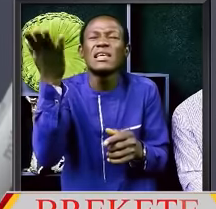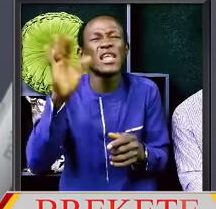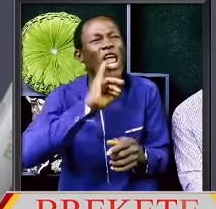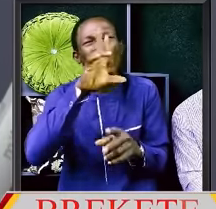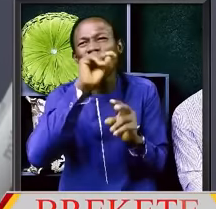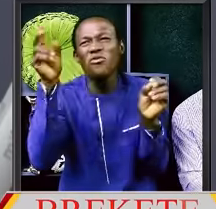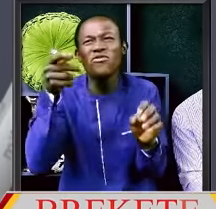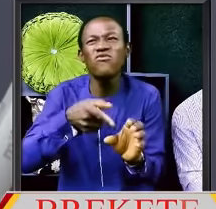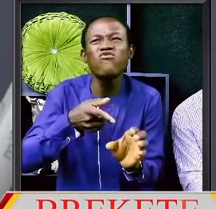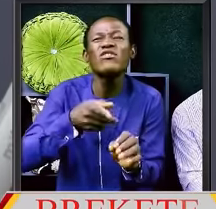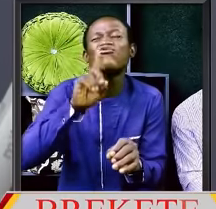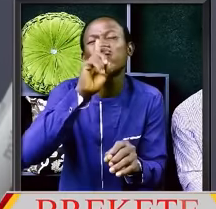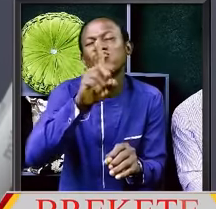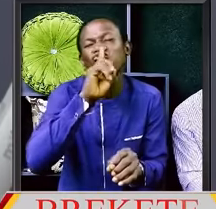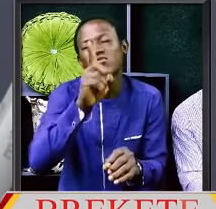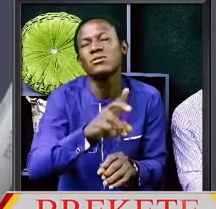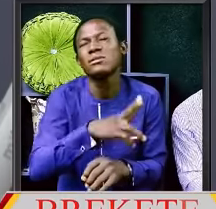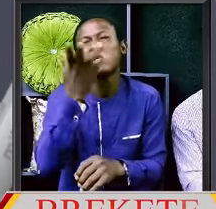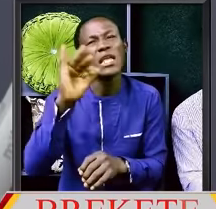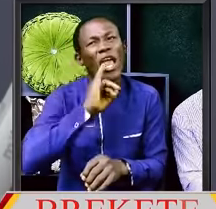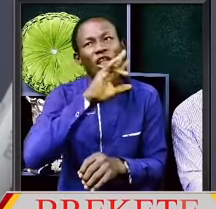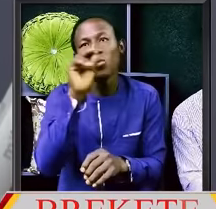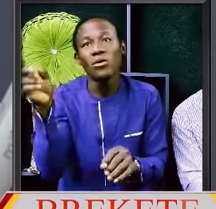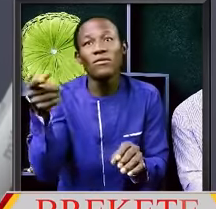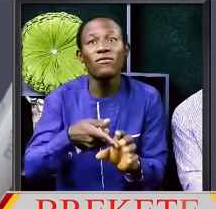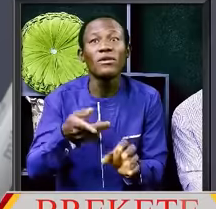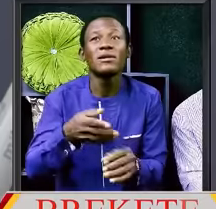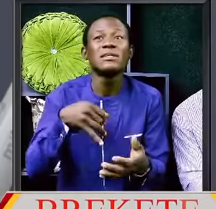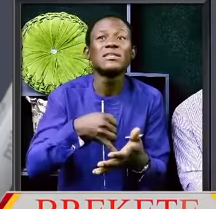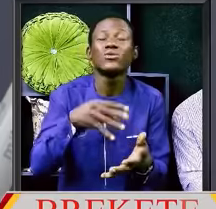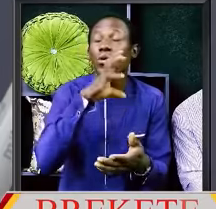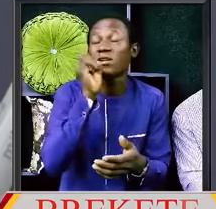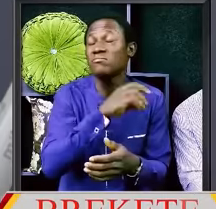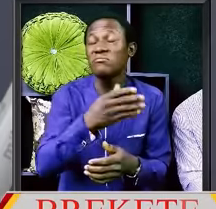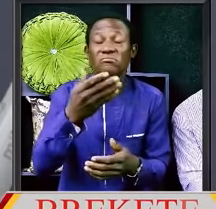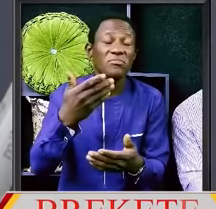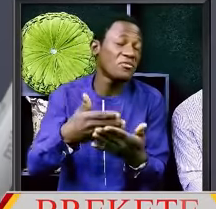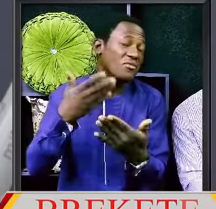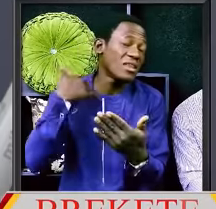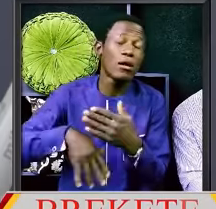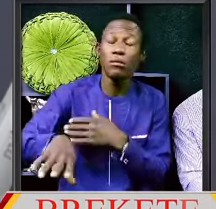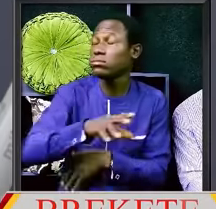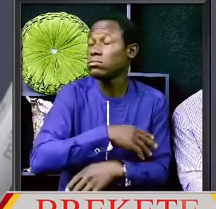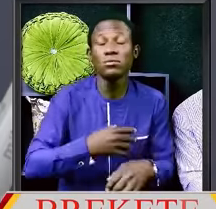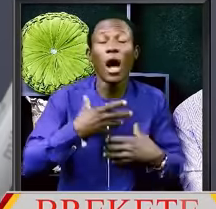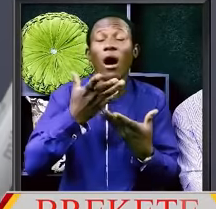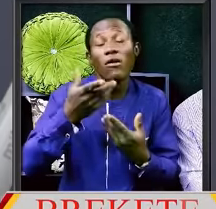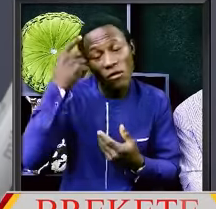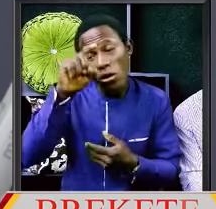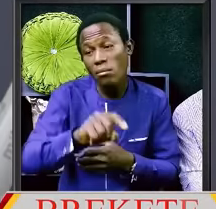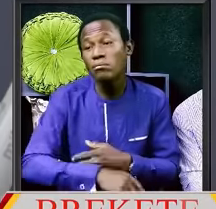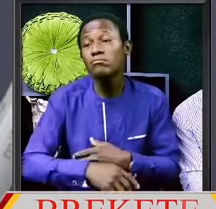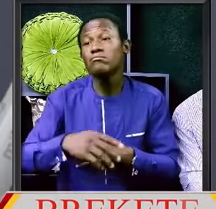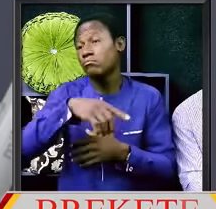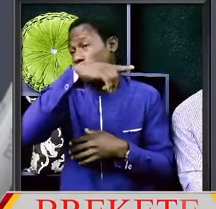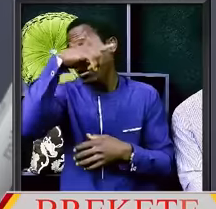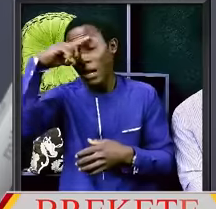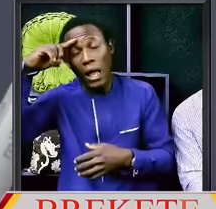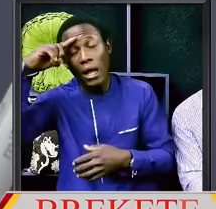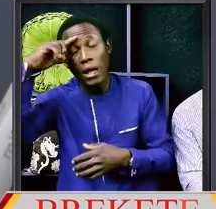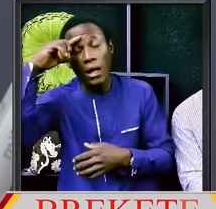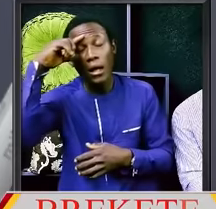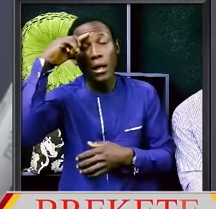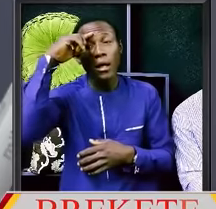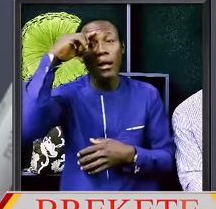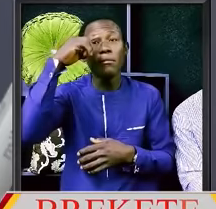Now, before then, they go open my eye for black market people, collect 1 gallon pour. Black market people don't wise. Now, if you come,